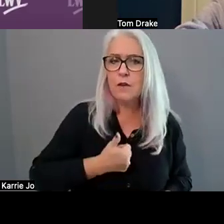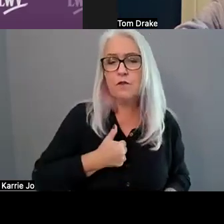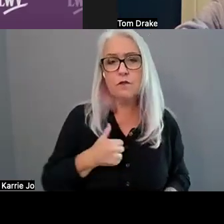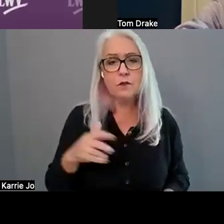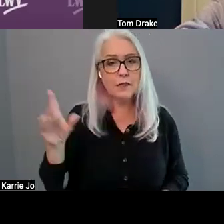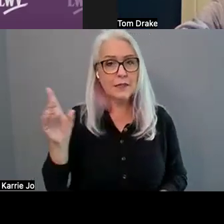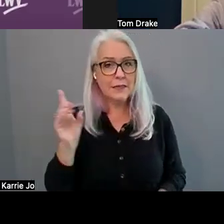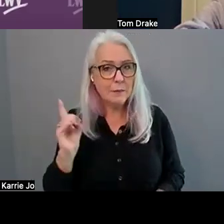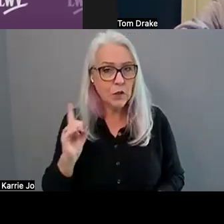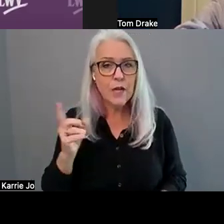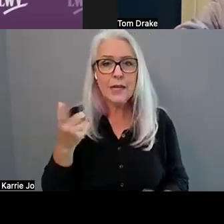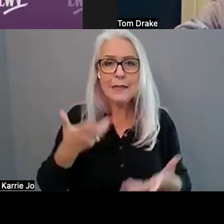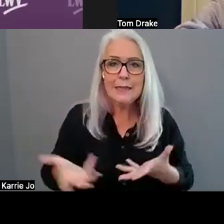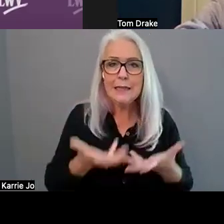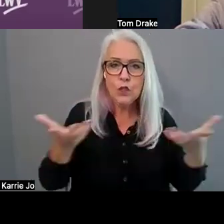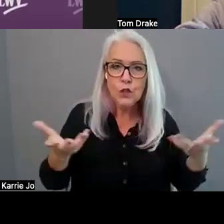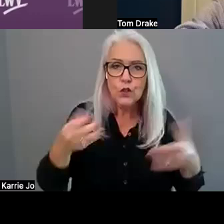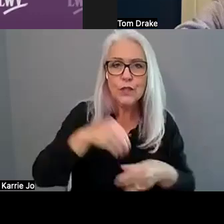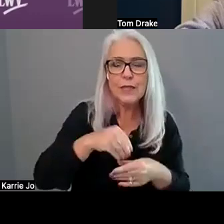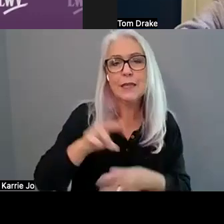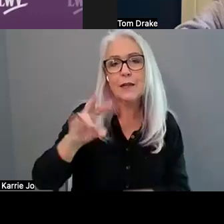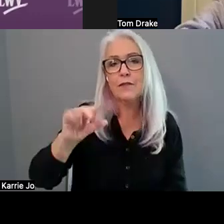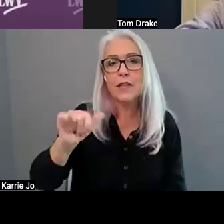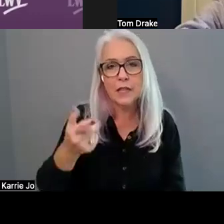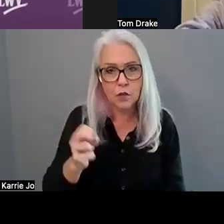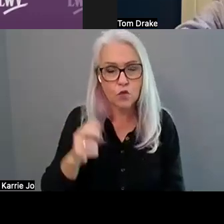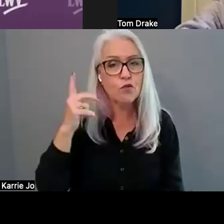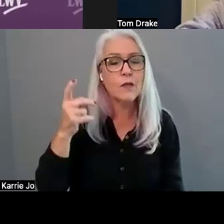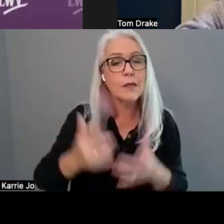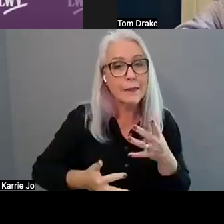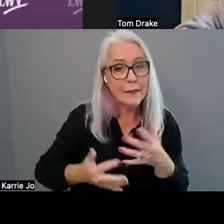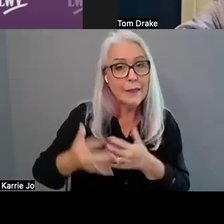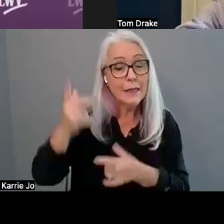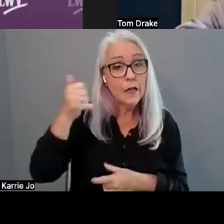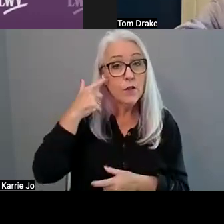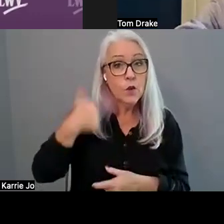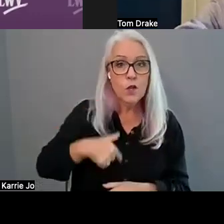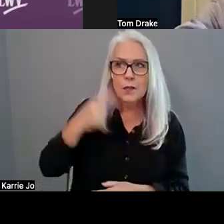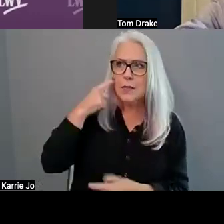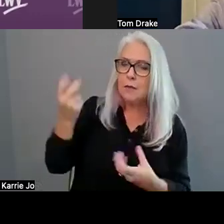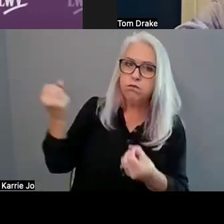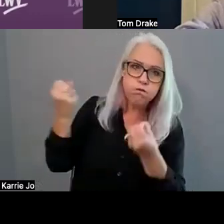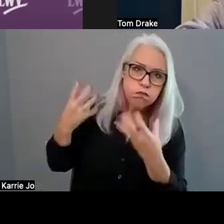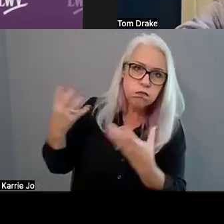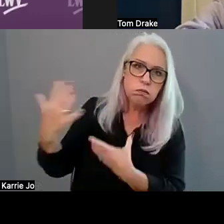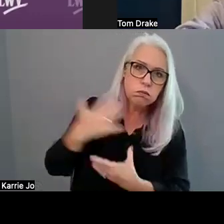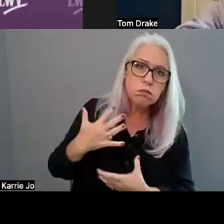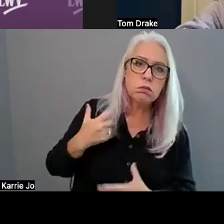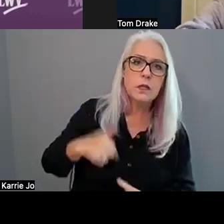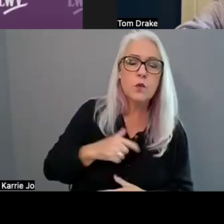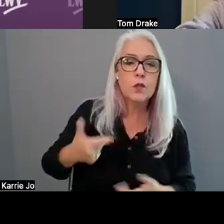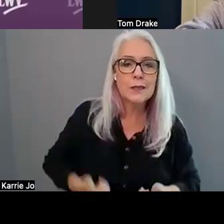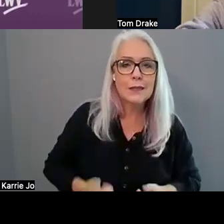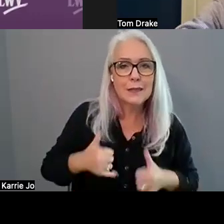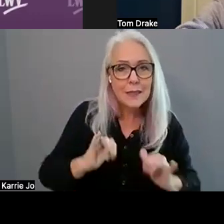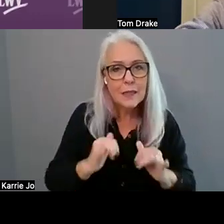great in this village. We are seeing adversity coming down upon us, and we are still gathering in public spaces in our village,